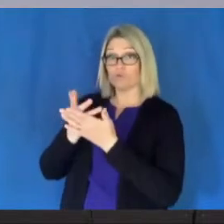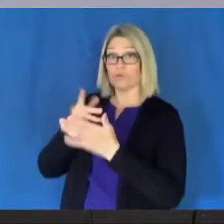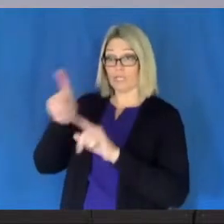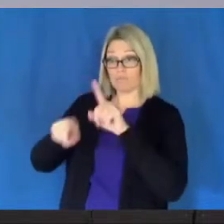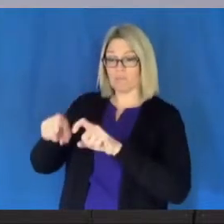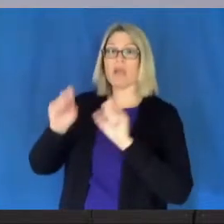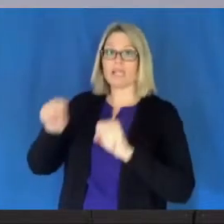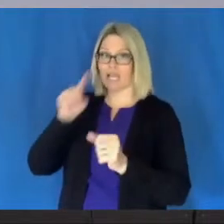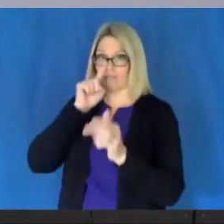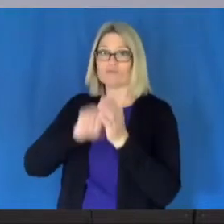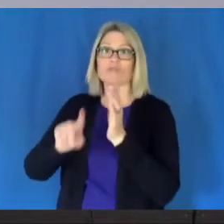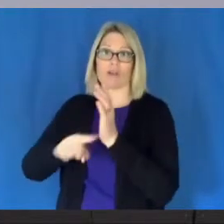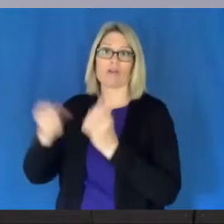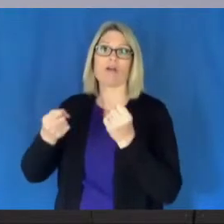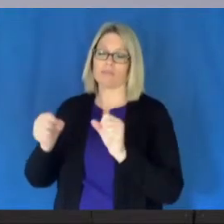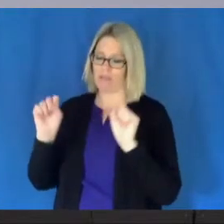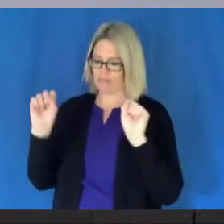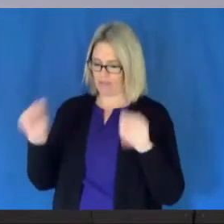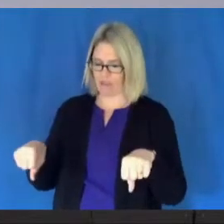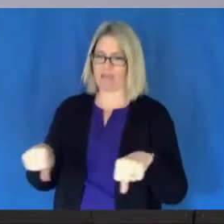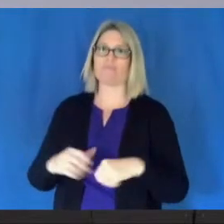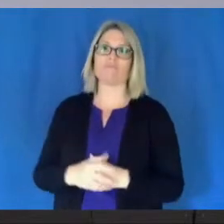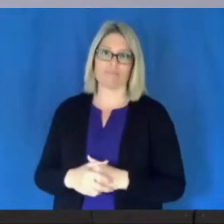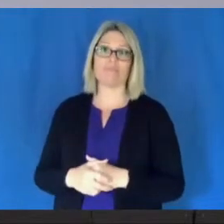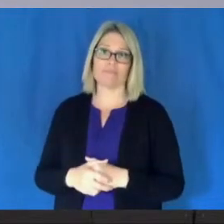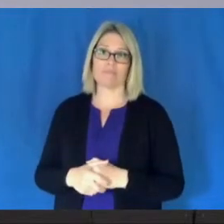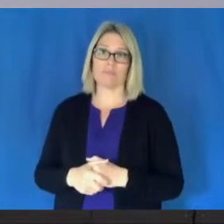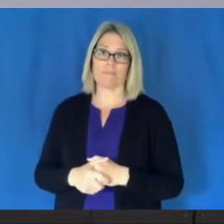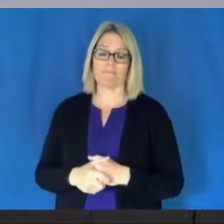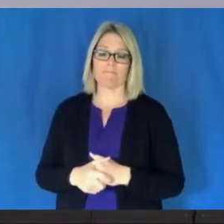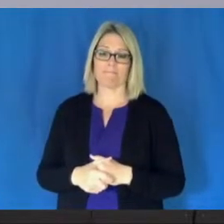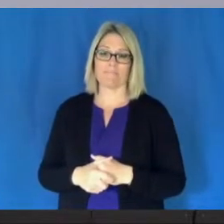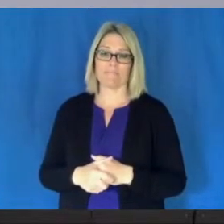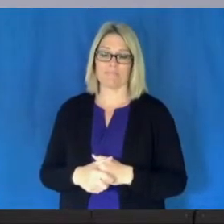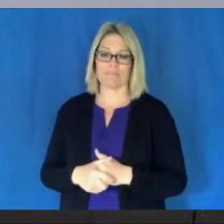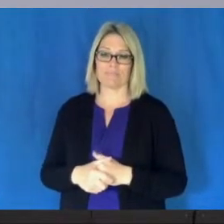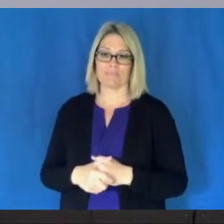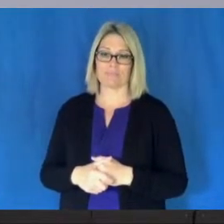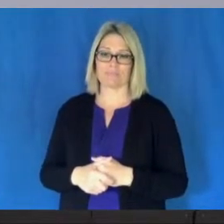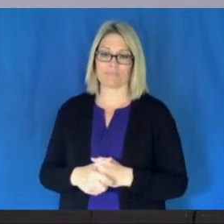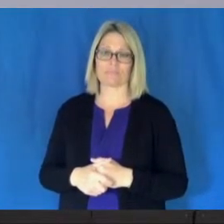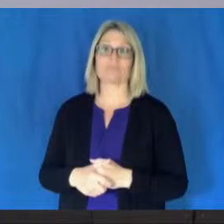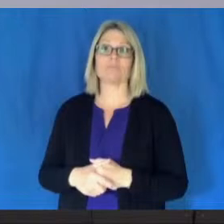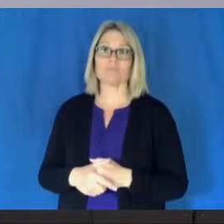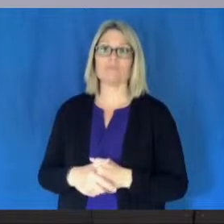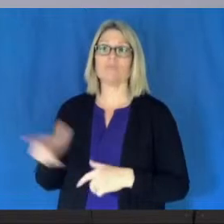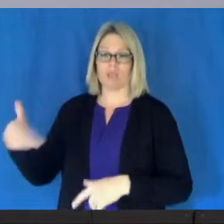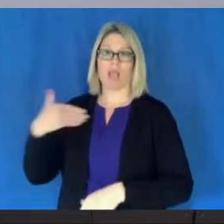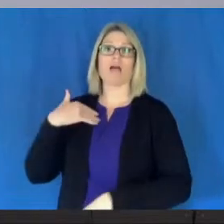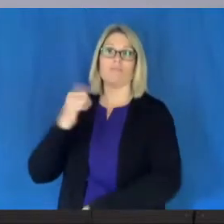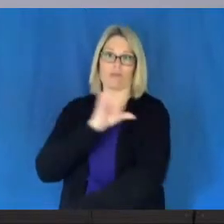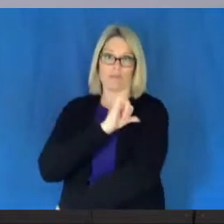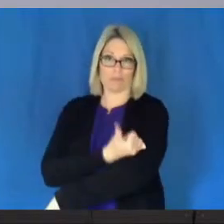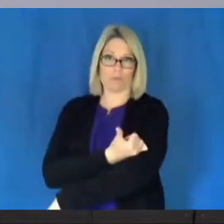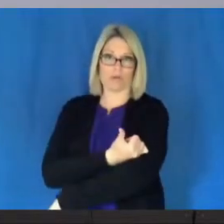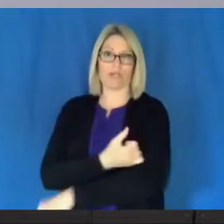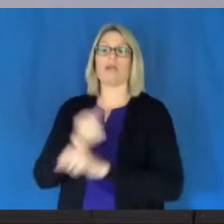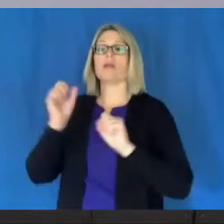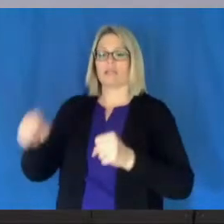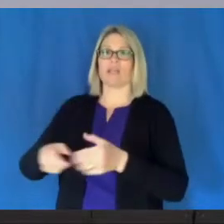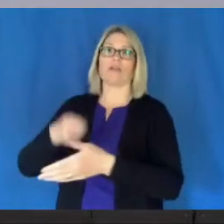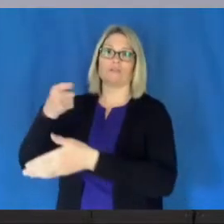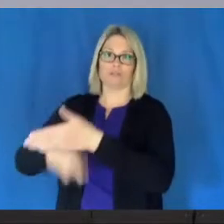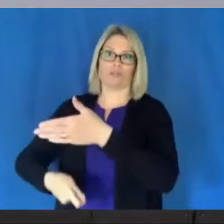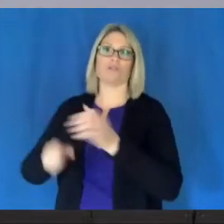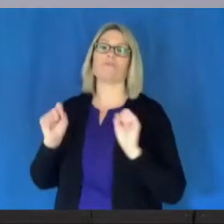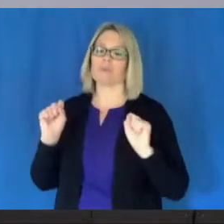and the enforcement has the ability to issue a charge or issue the